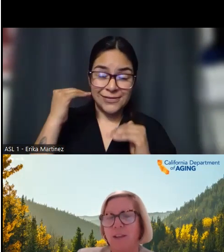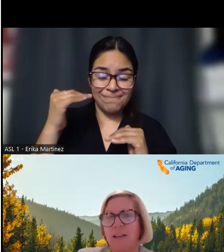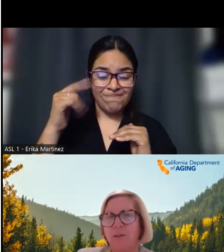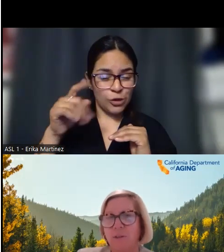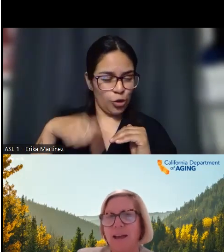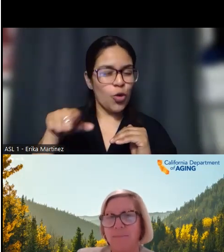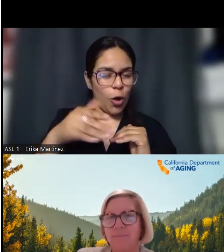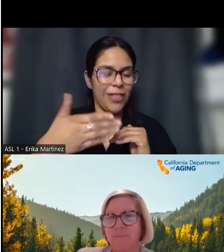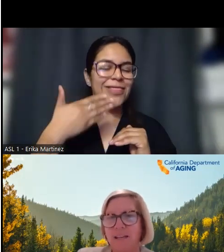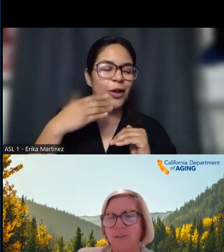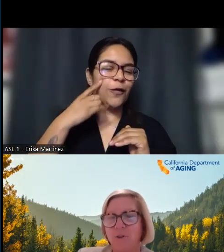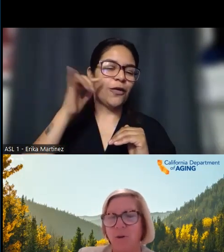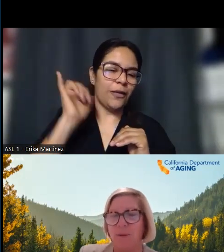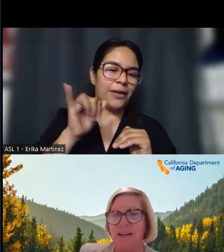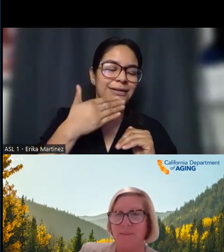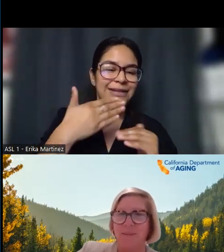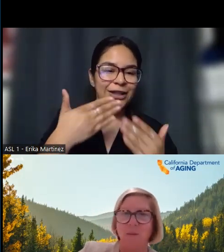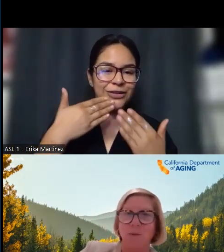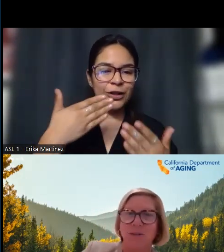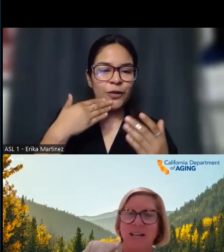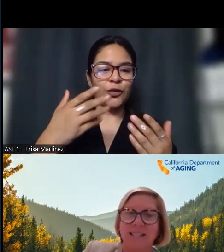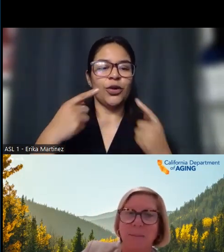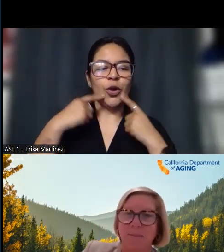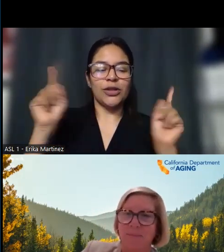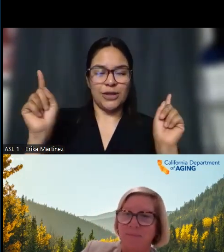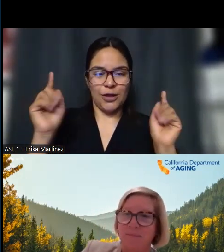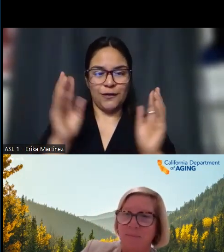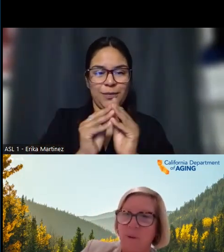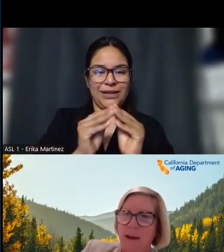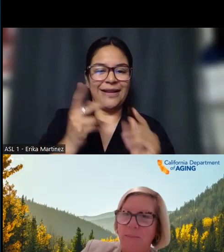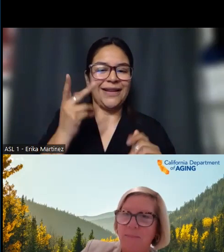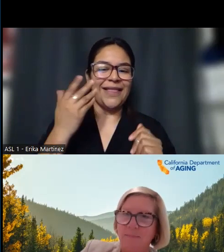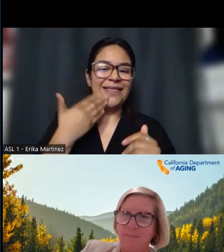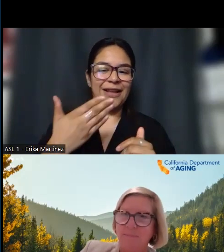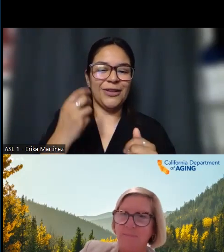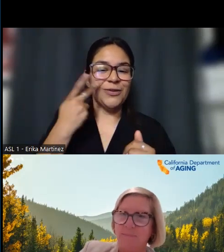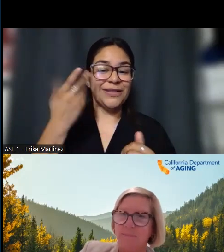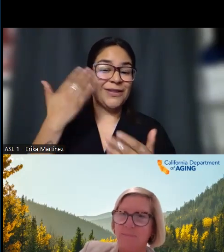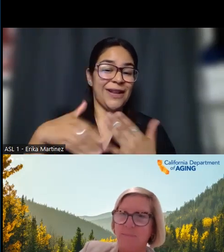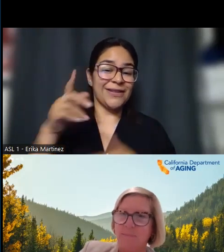Most of all, I thank you for that. Thank you for a great meeting, and we'll see you next time. Bye-bye.